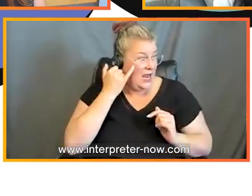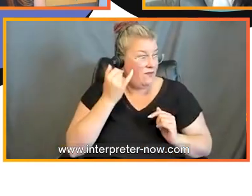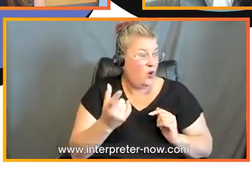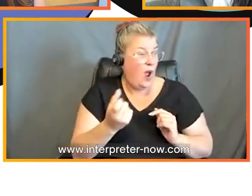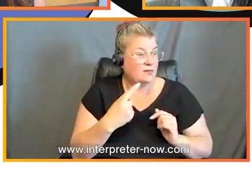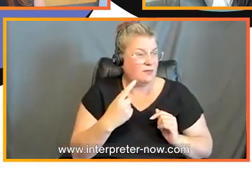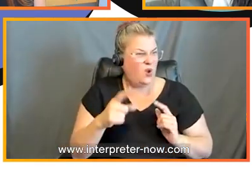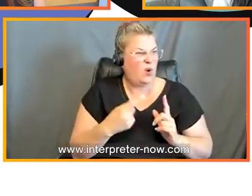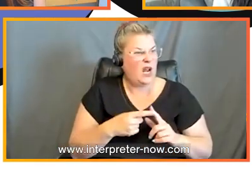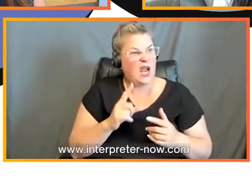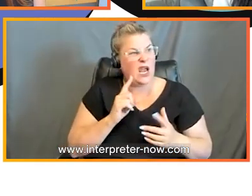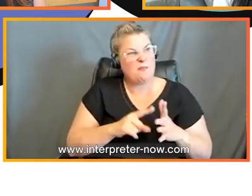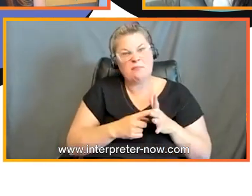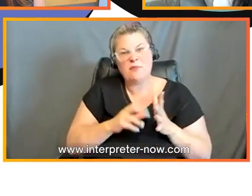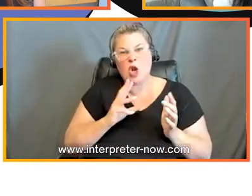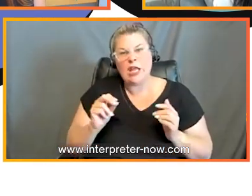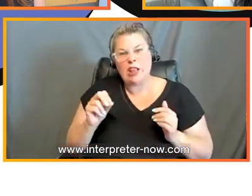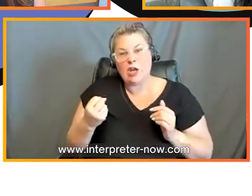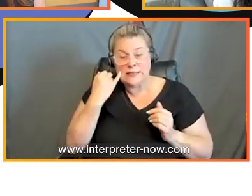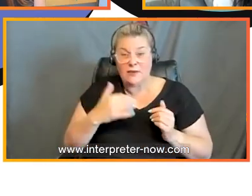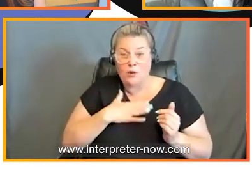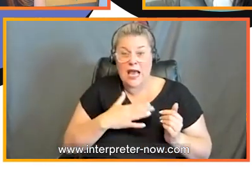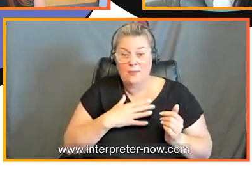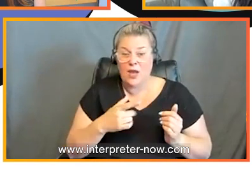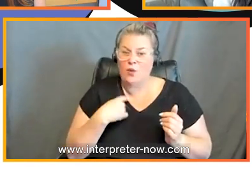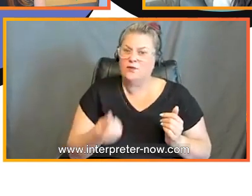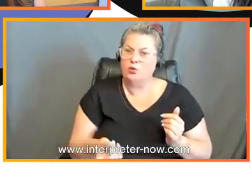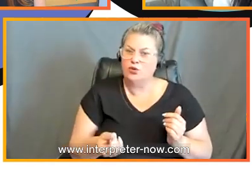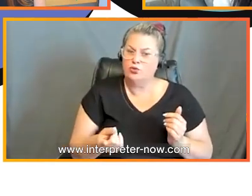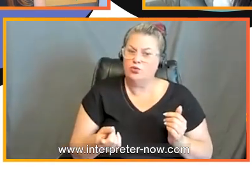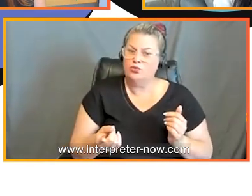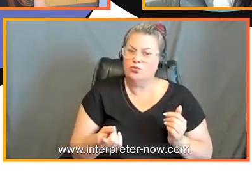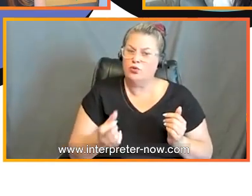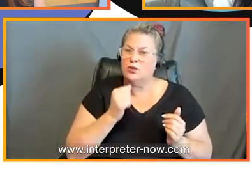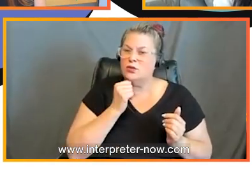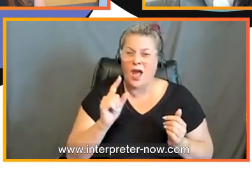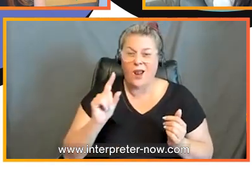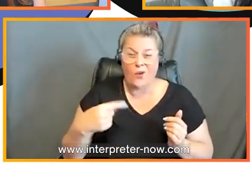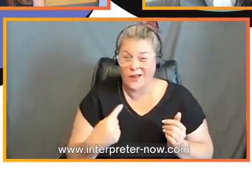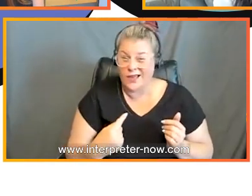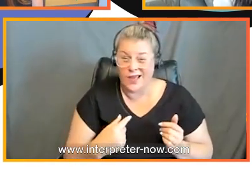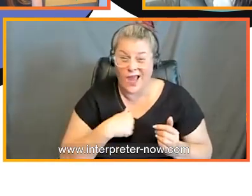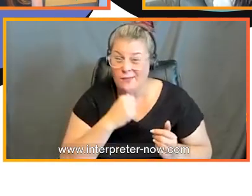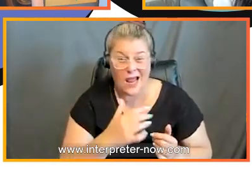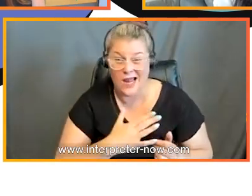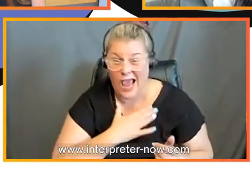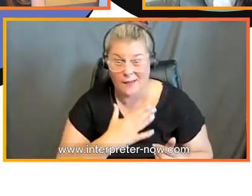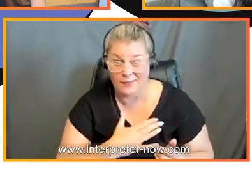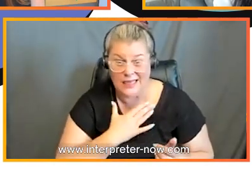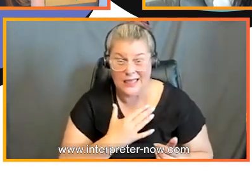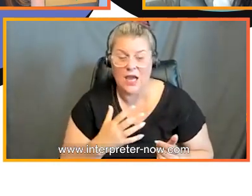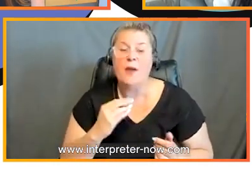early 30s, if I was happy in life, I would have said to you, not only am I not happy, and materially,